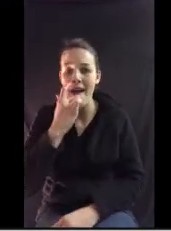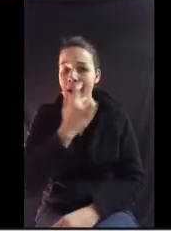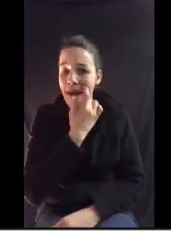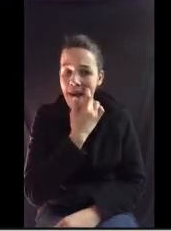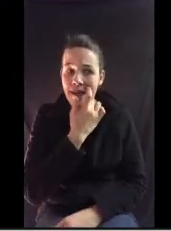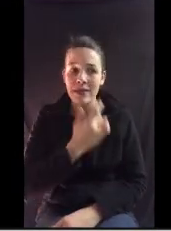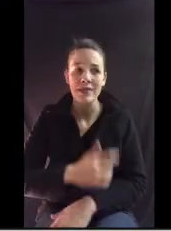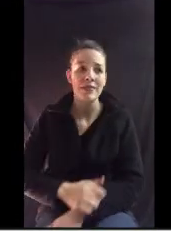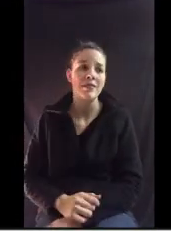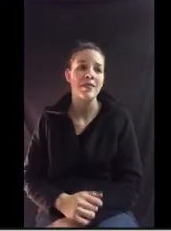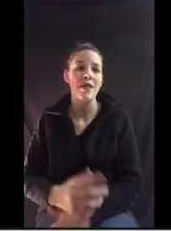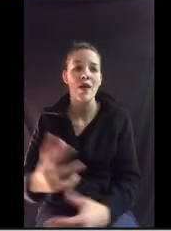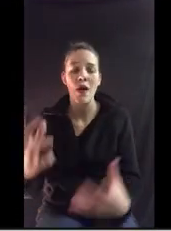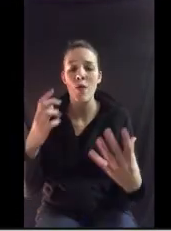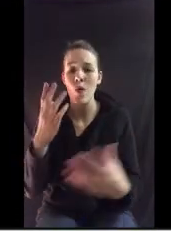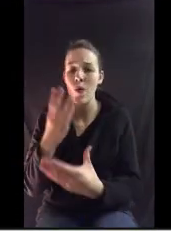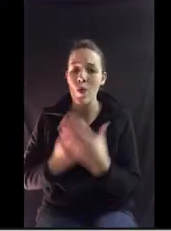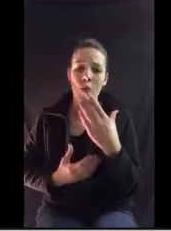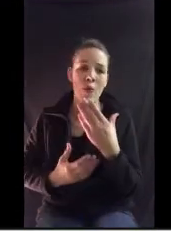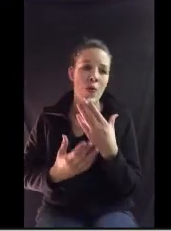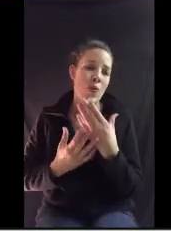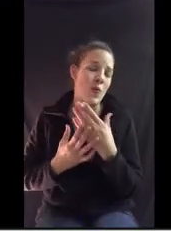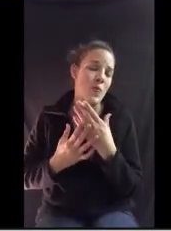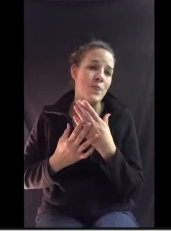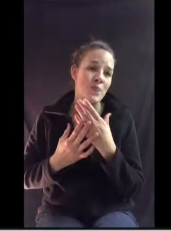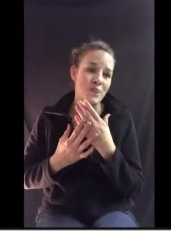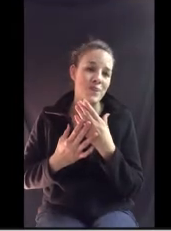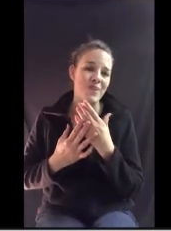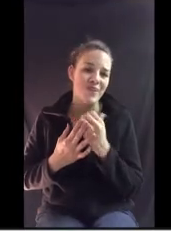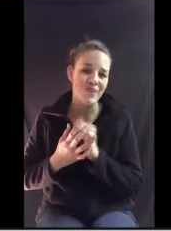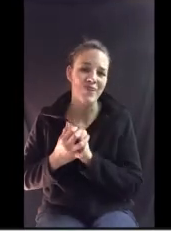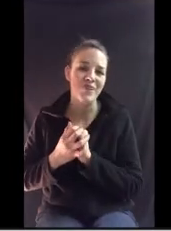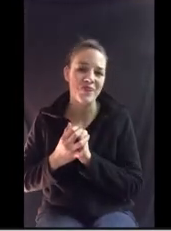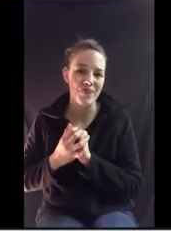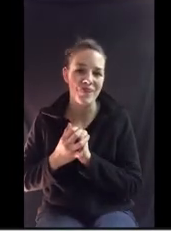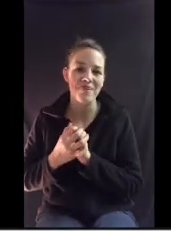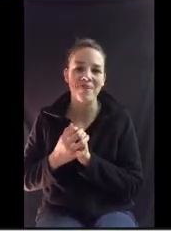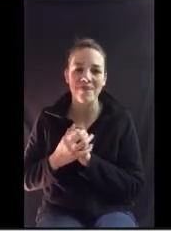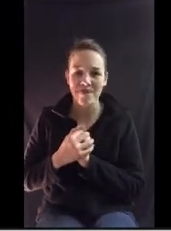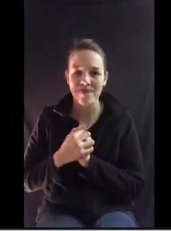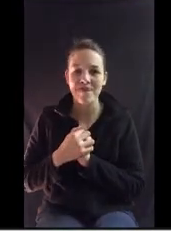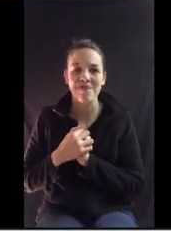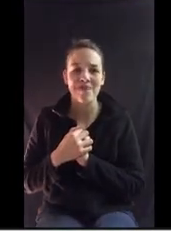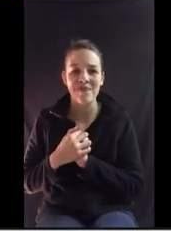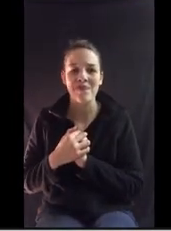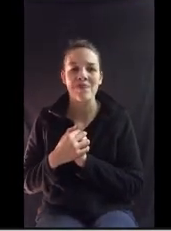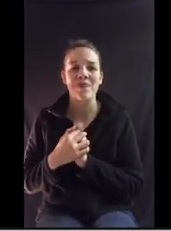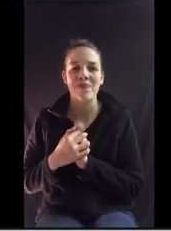Heart and see the world through your eyes.